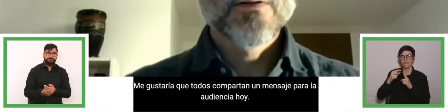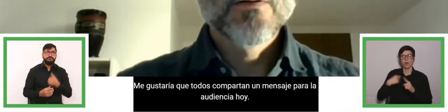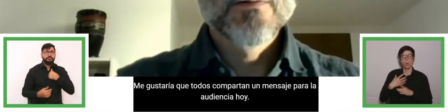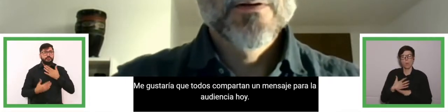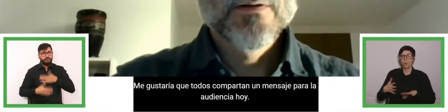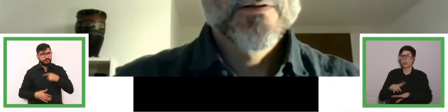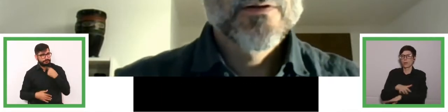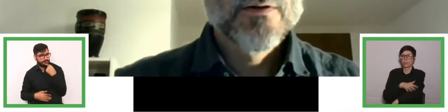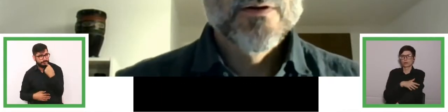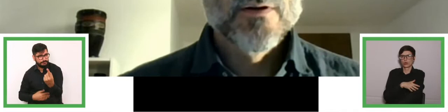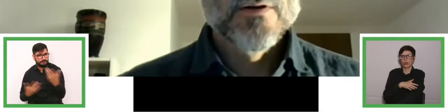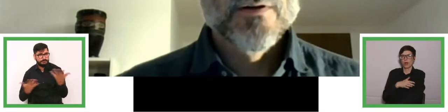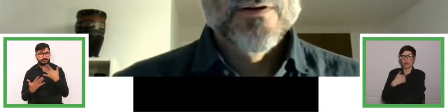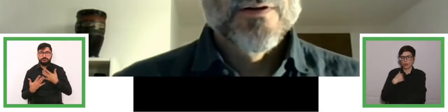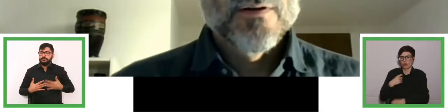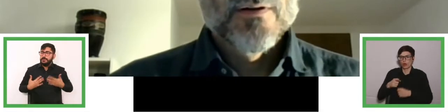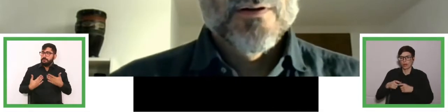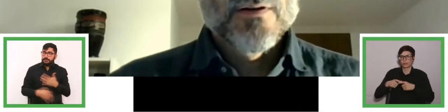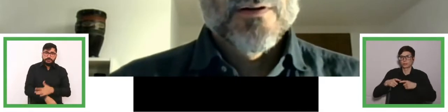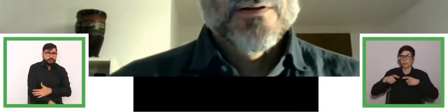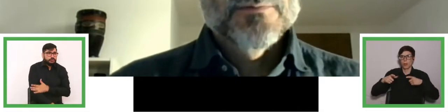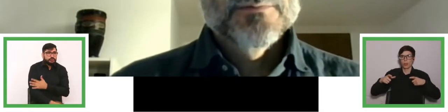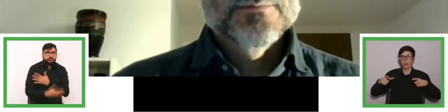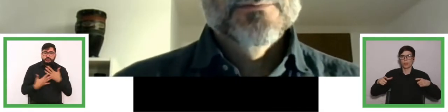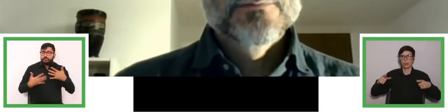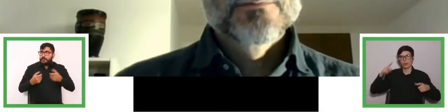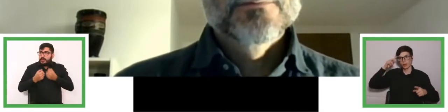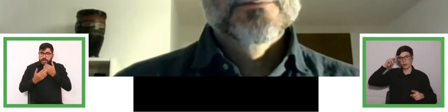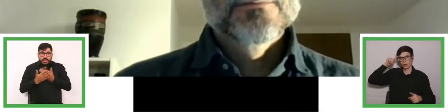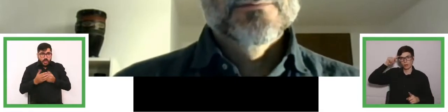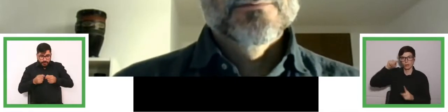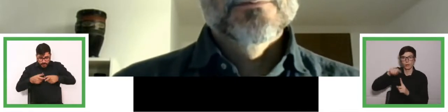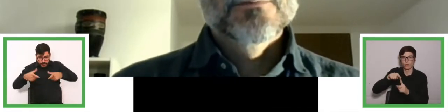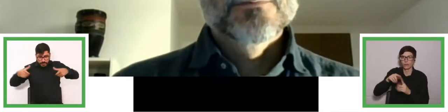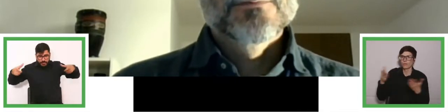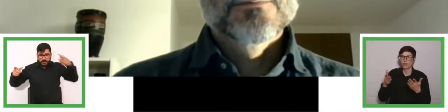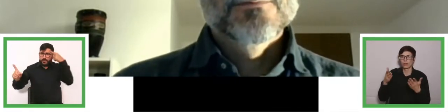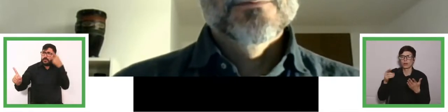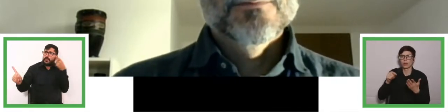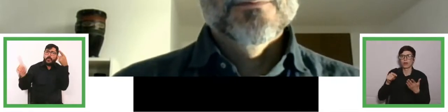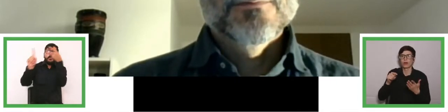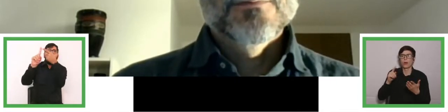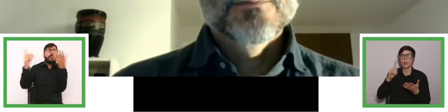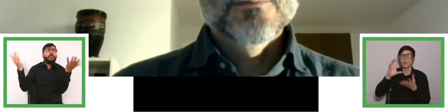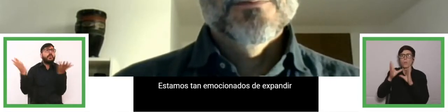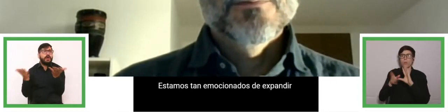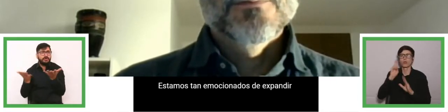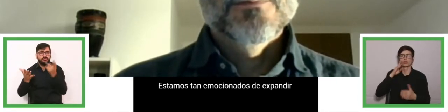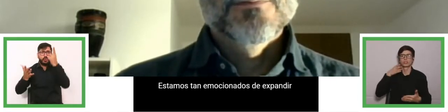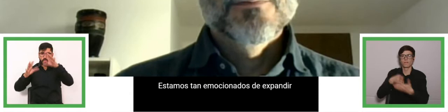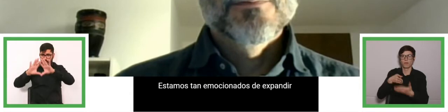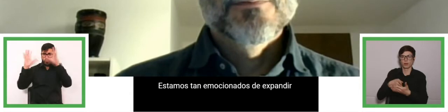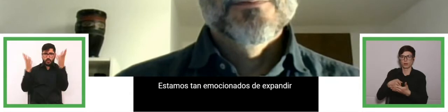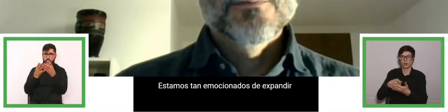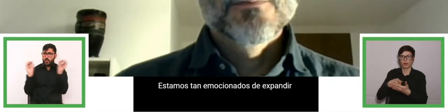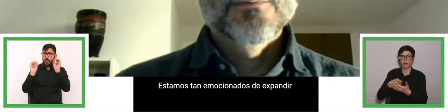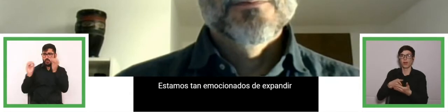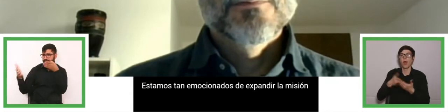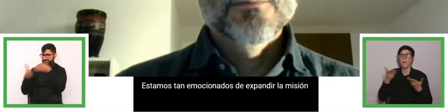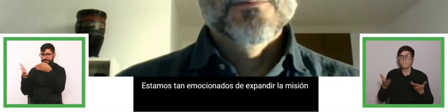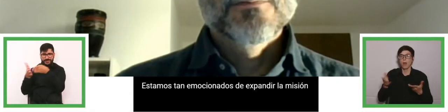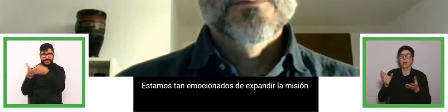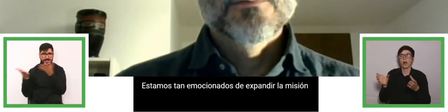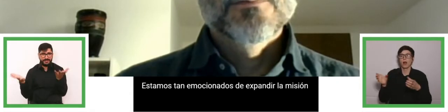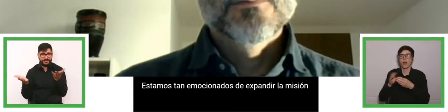without barriers in Latin America and the Spanish-speaking community worldwide, and the Impact